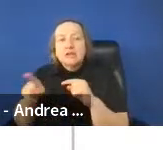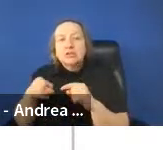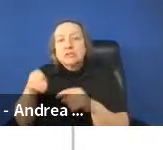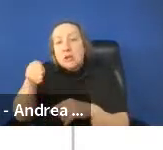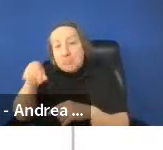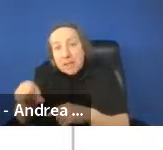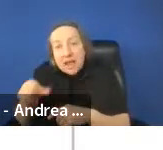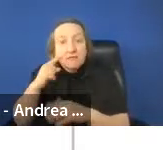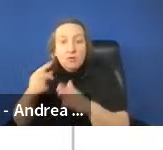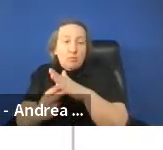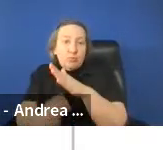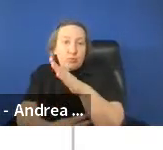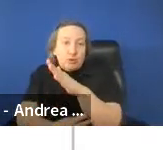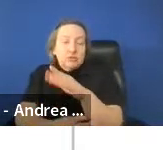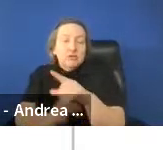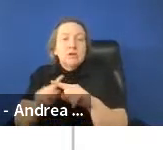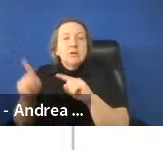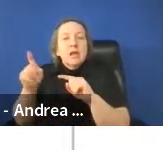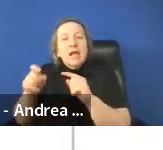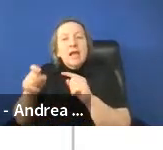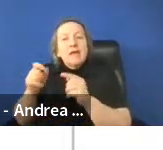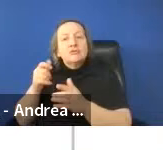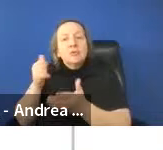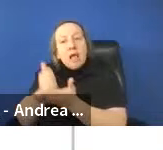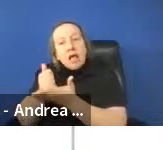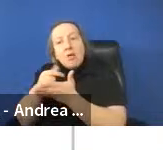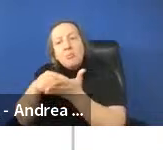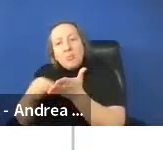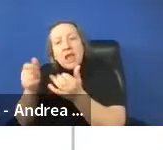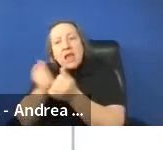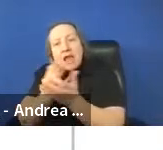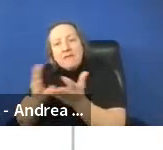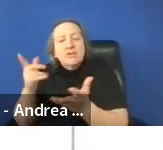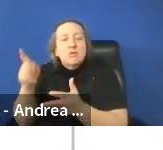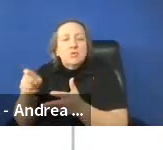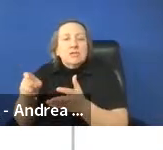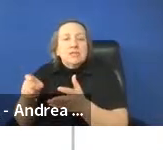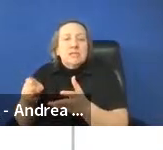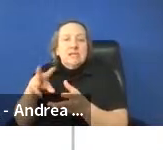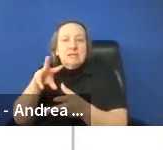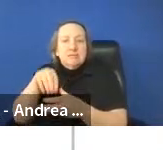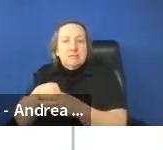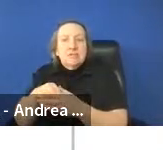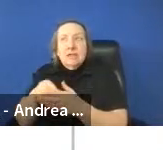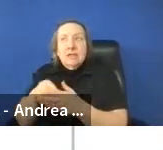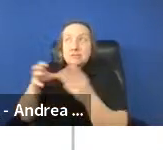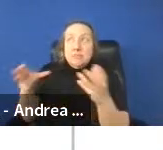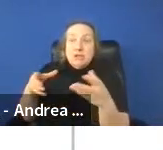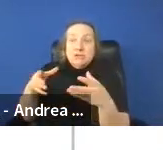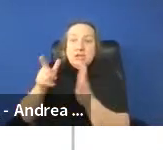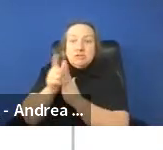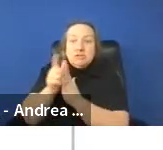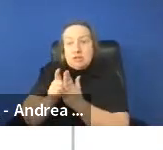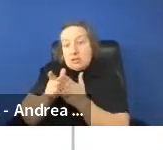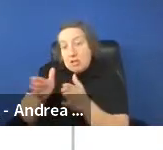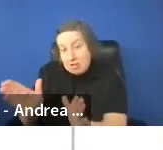has to help pay for all of the things that we need within this corridor to the extent that the law allows us to do that.